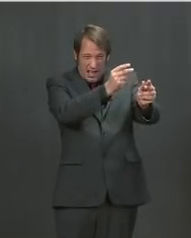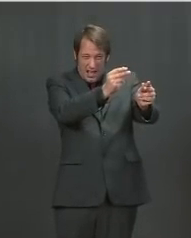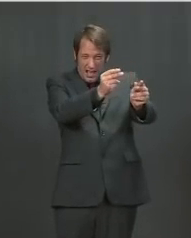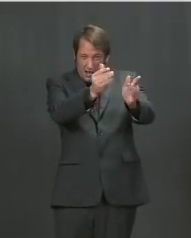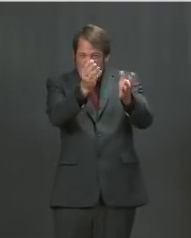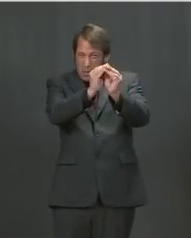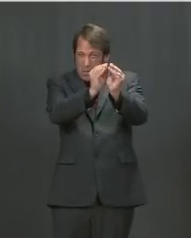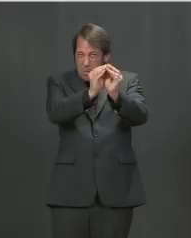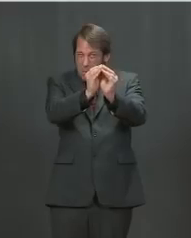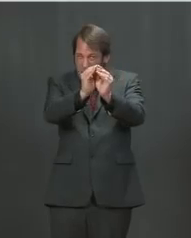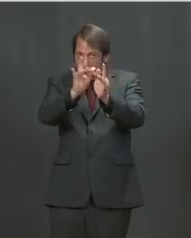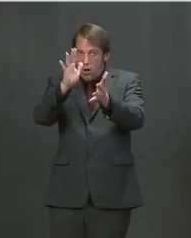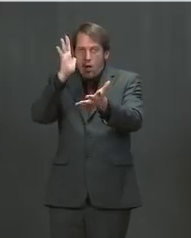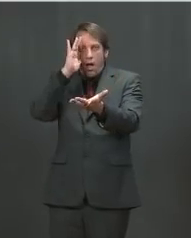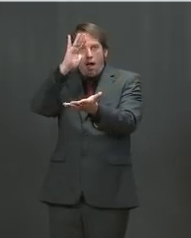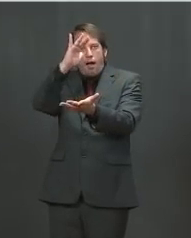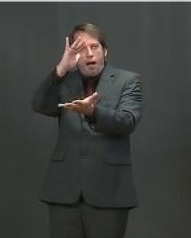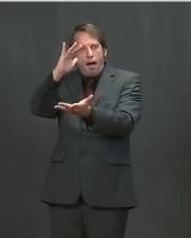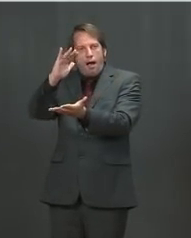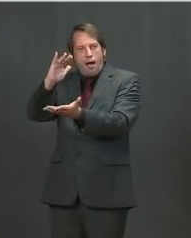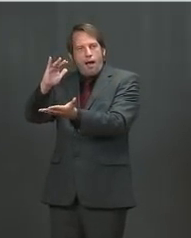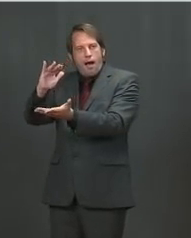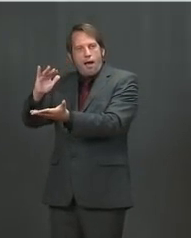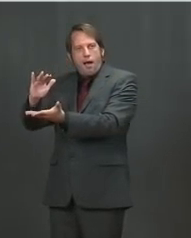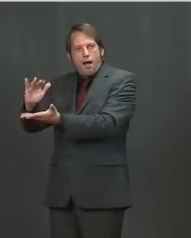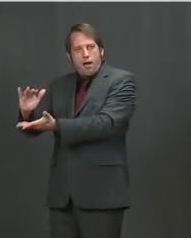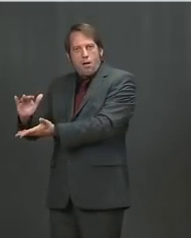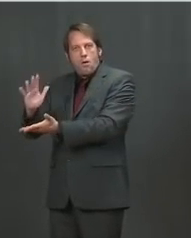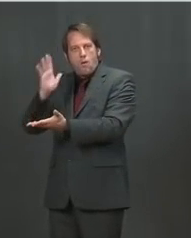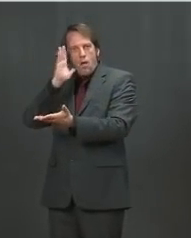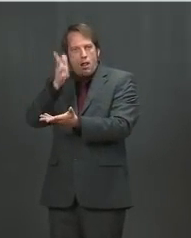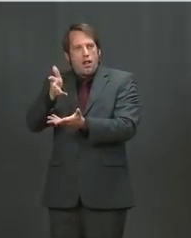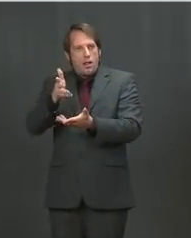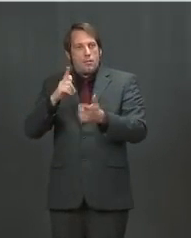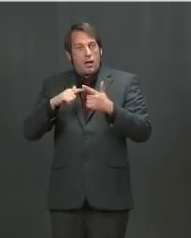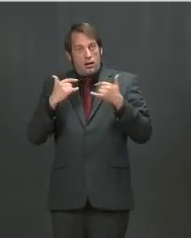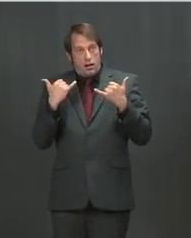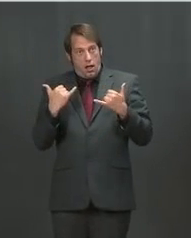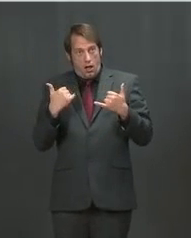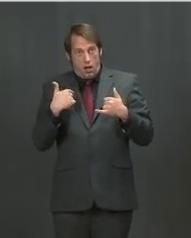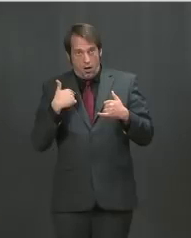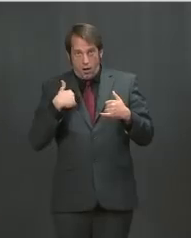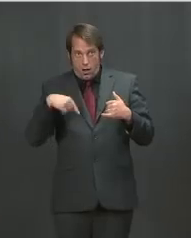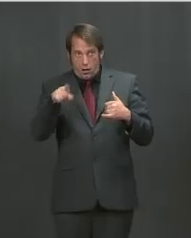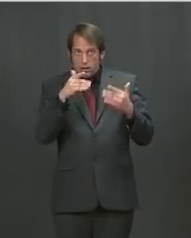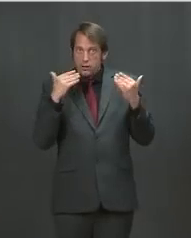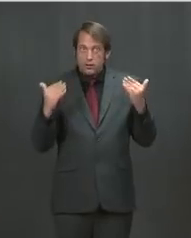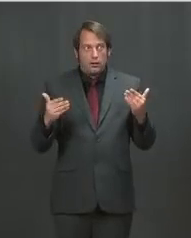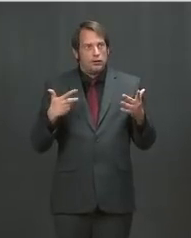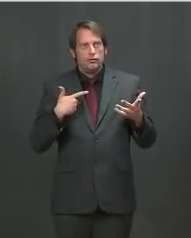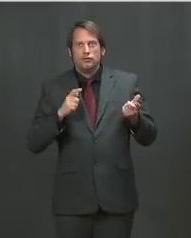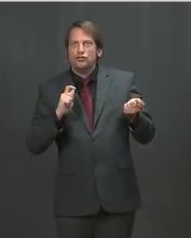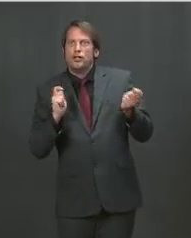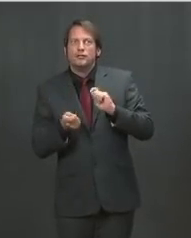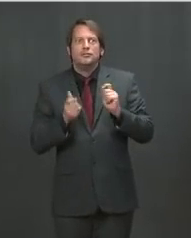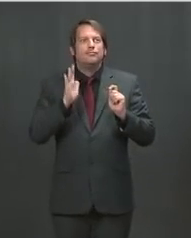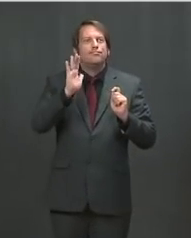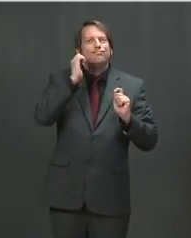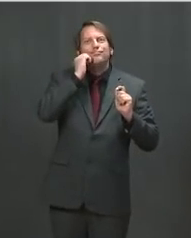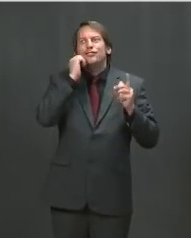not recommend doing anything different until we get well below the level where we are right now. Great, thank you. Next